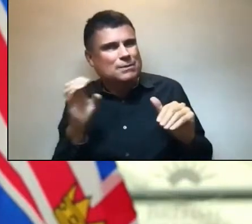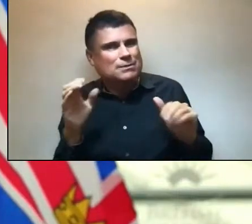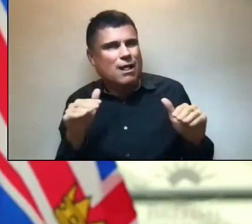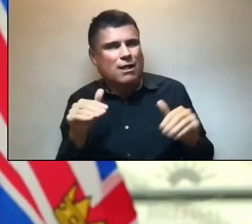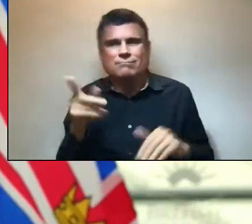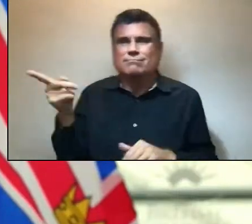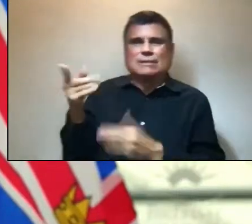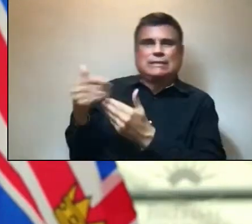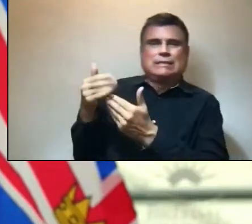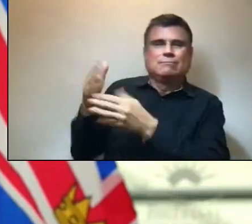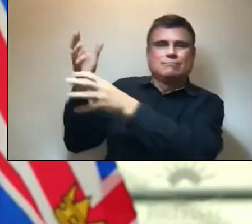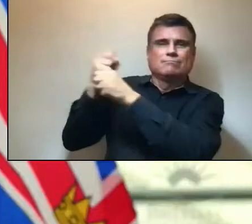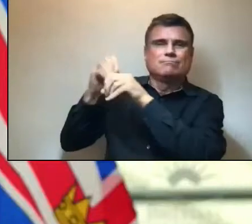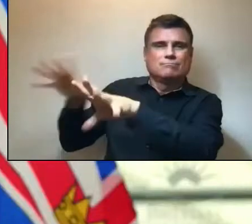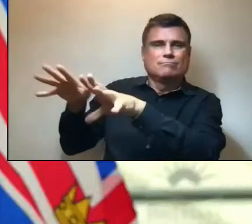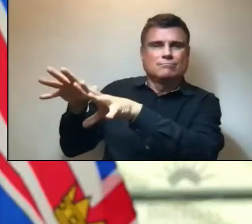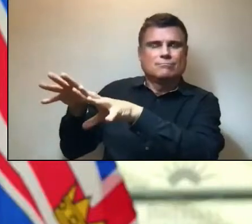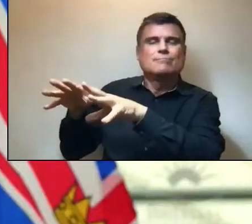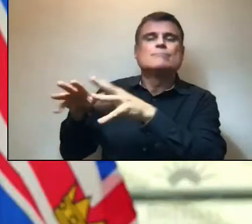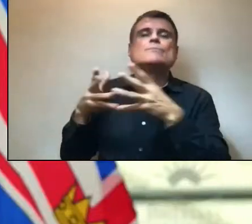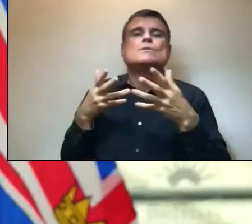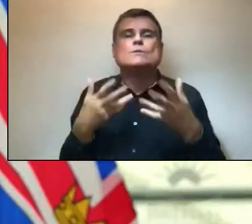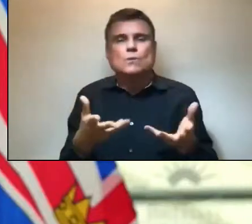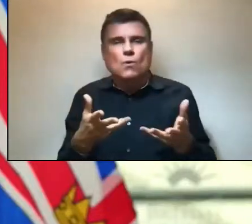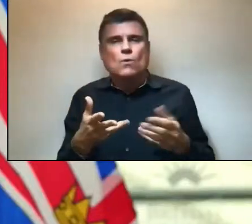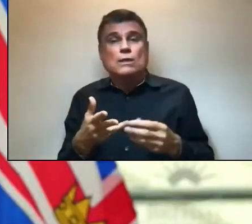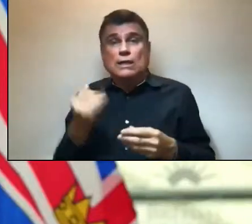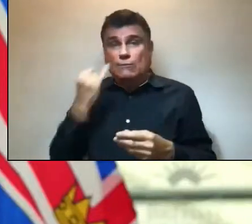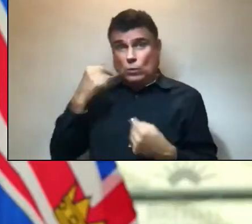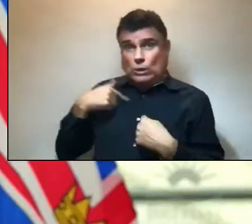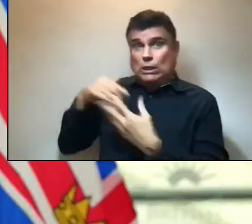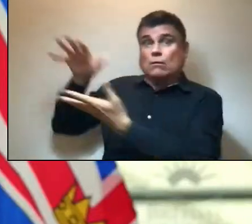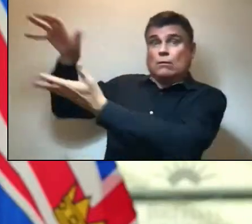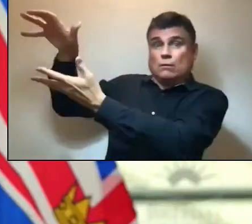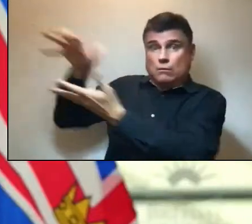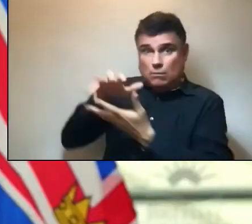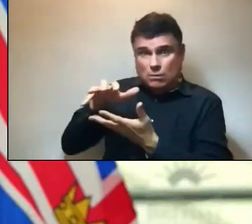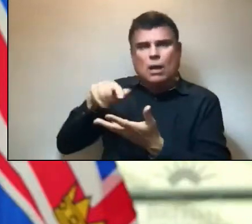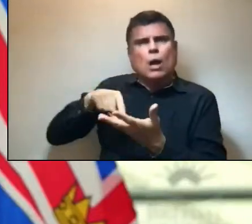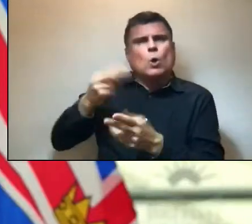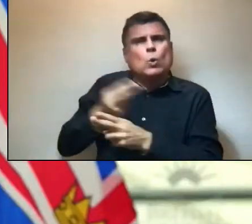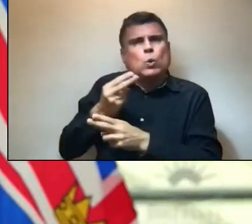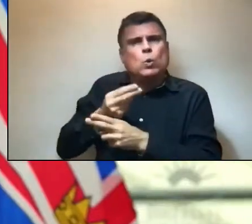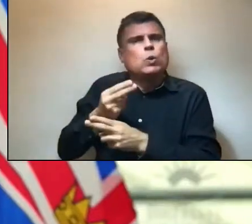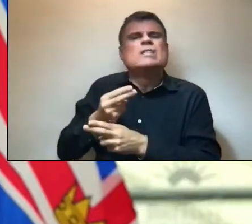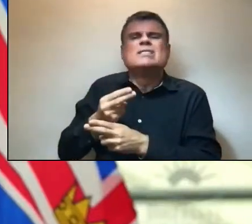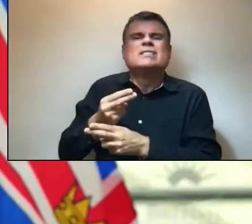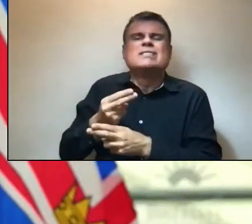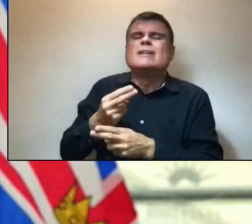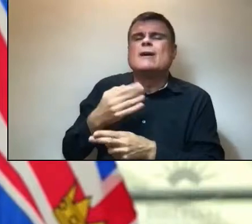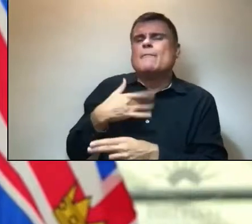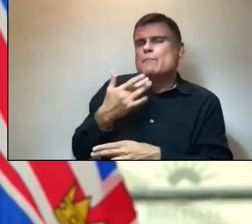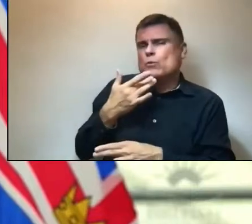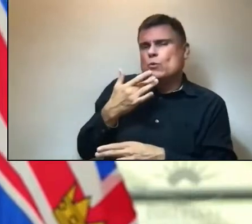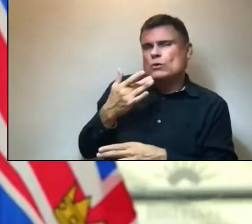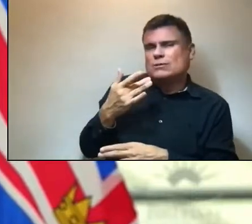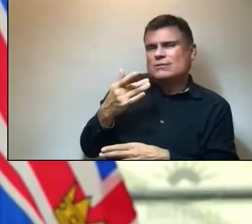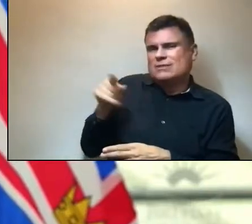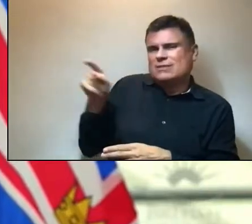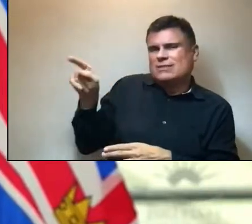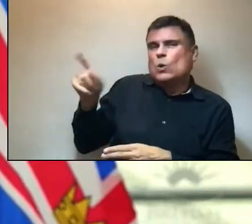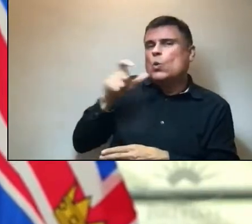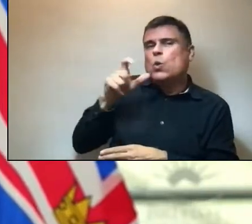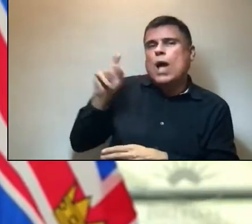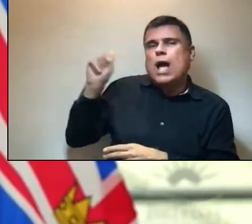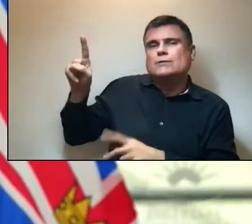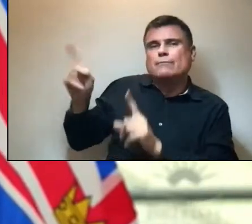of our strategy was looking at where we would use them, and we were waiting on the other ones that we thought were coming before now.